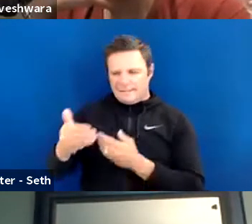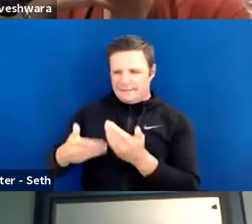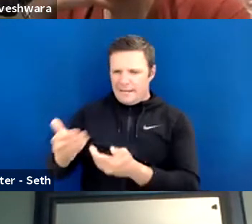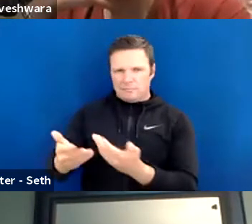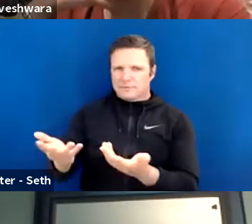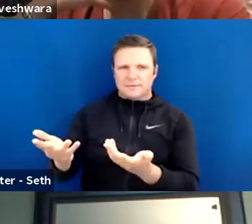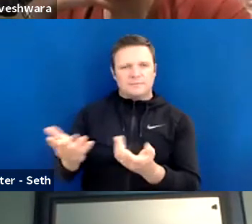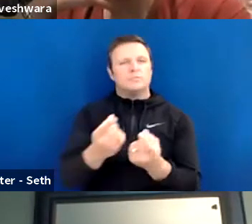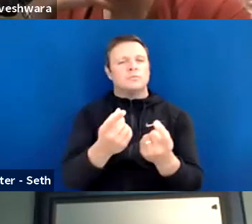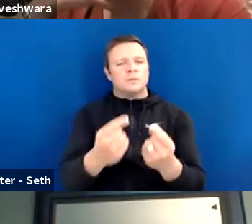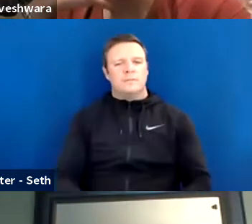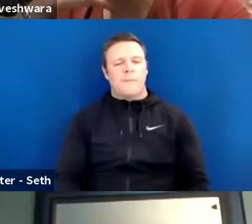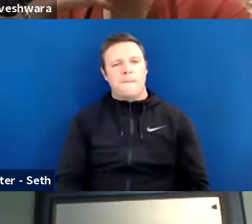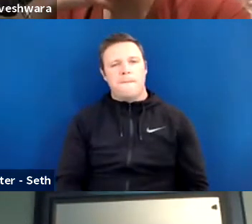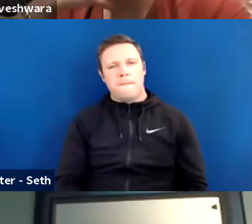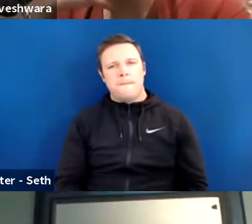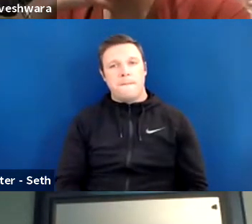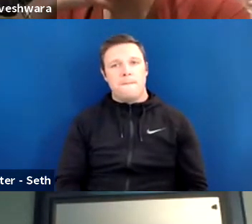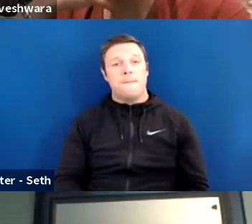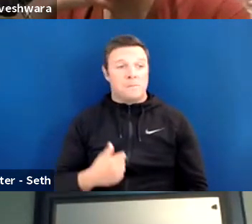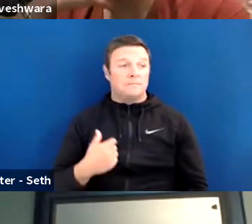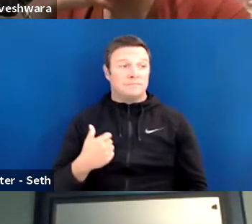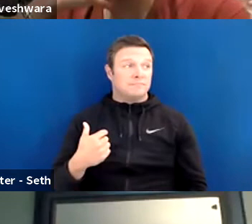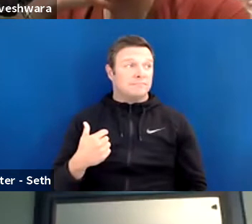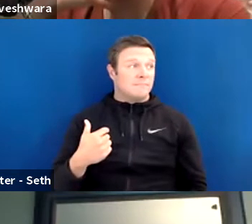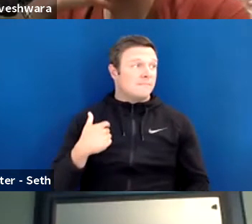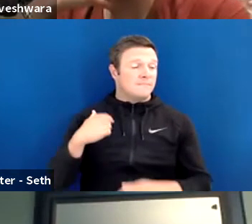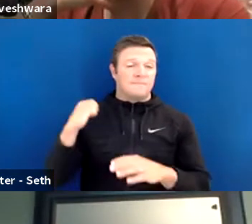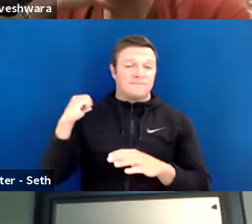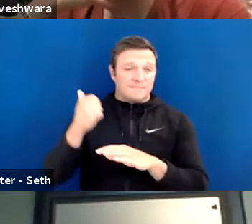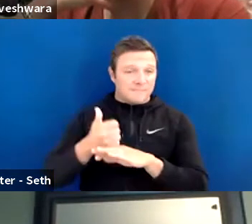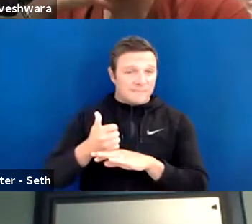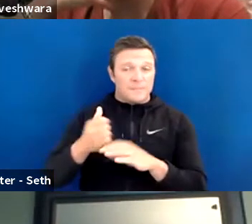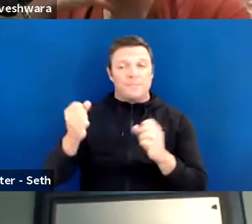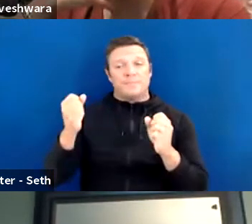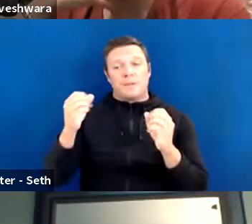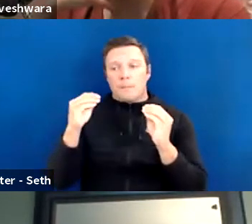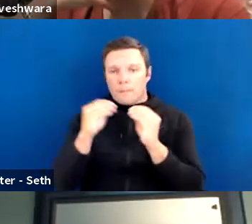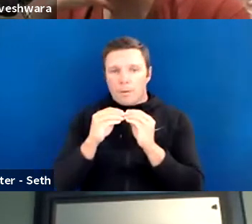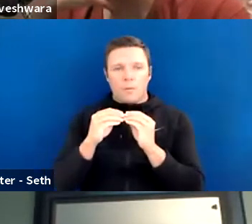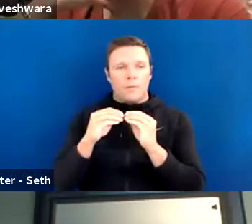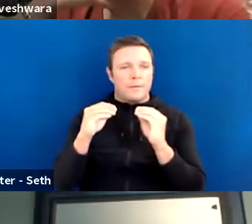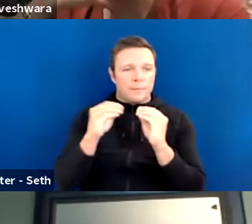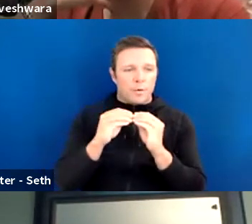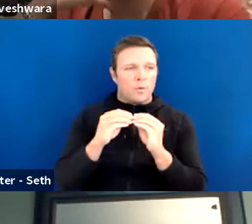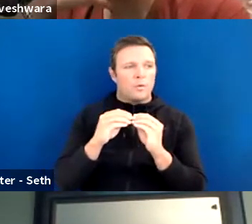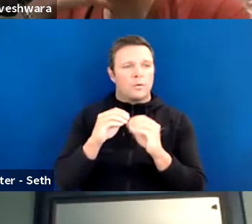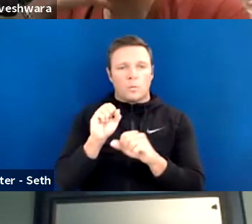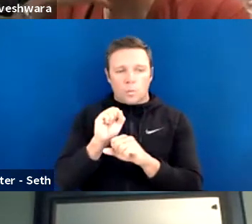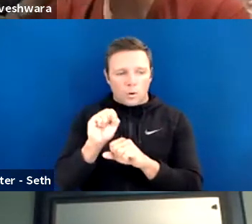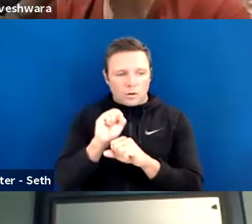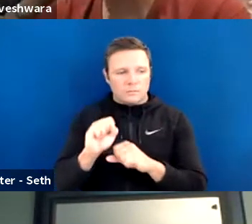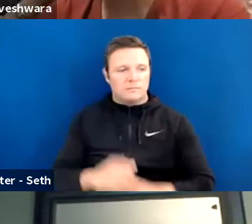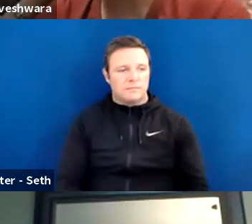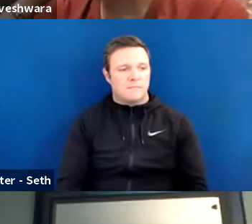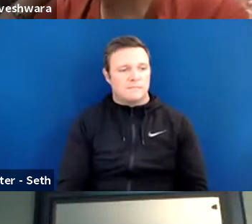upward? And so then I just had to create so many more assignments, these smaller